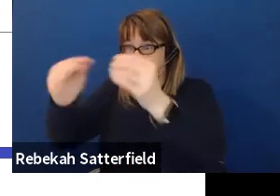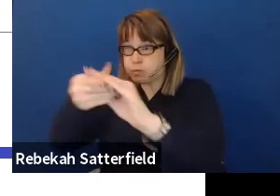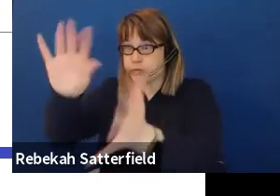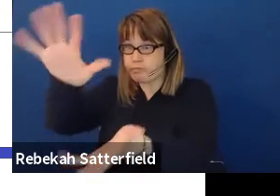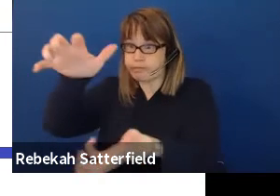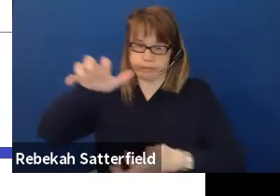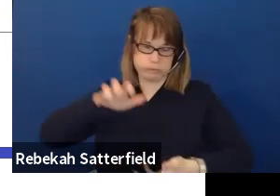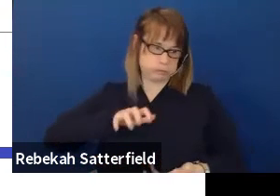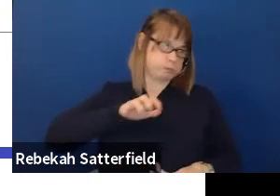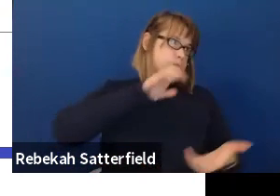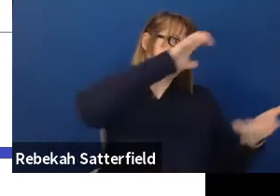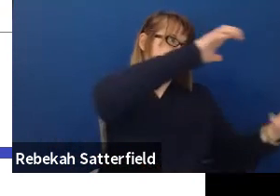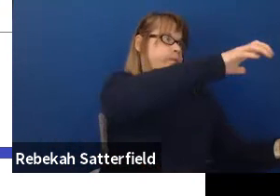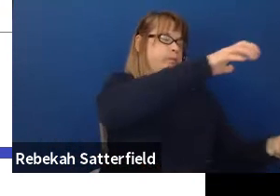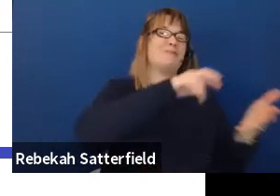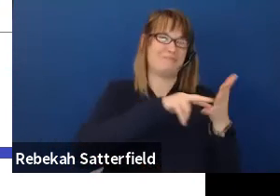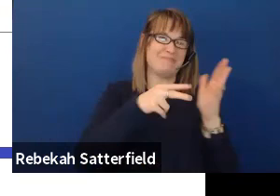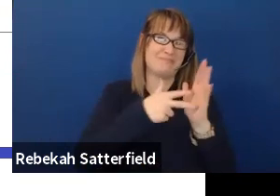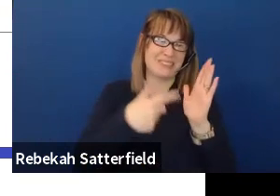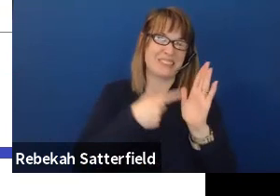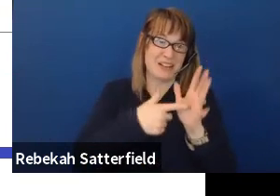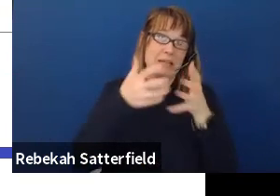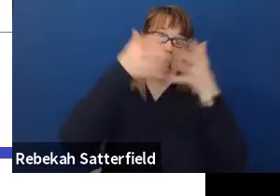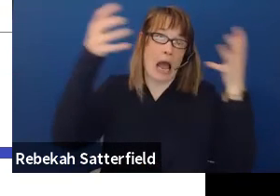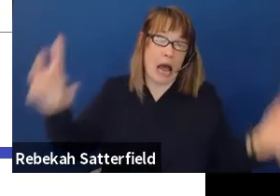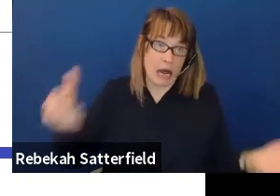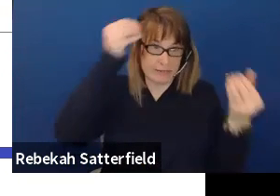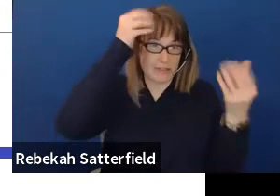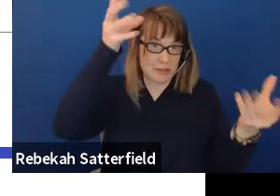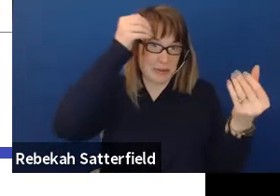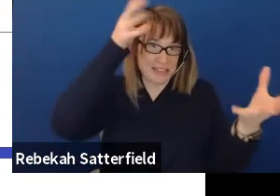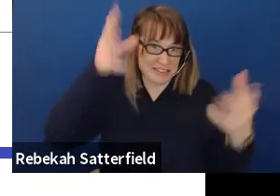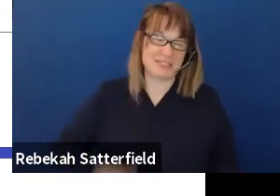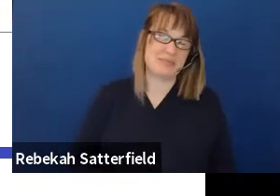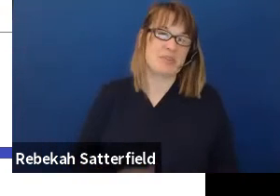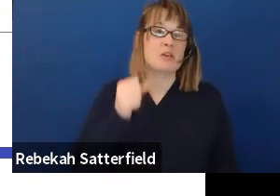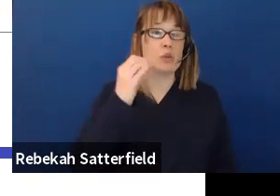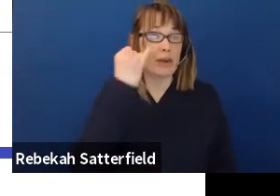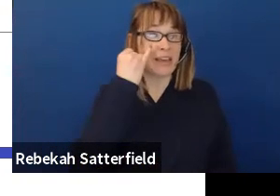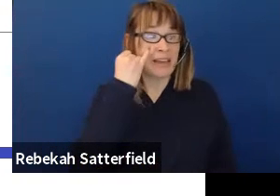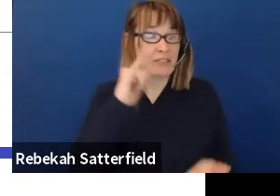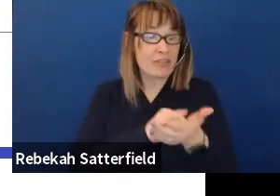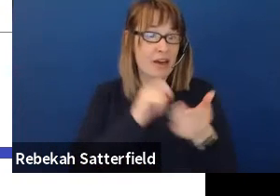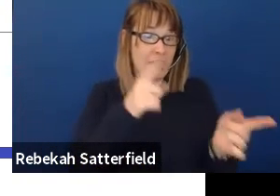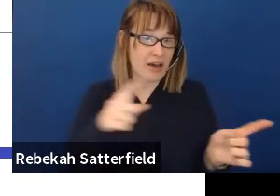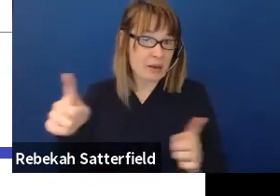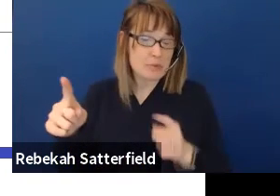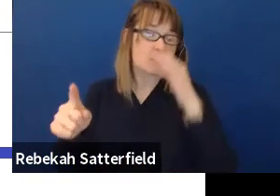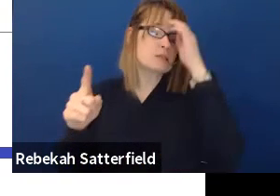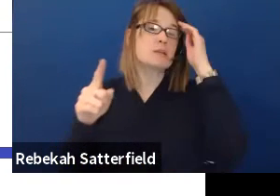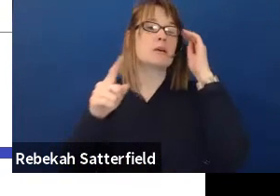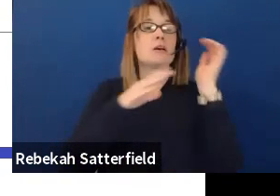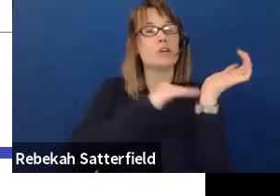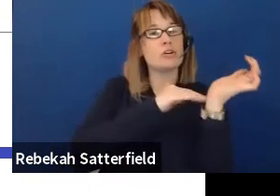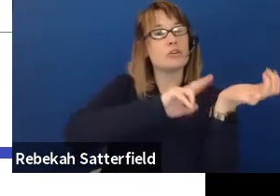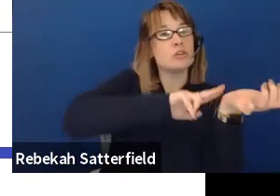that means there's a long story being shared by the LEP. So when this happens, what a provider